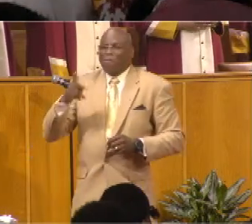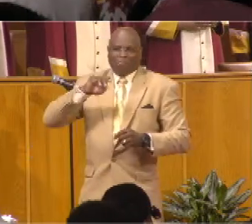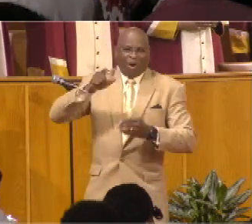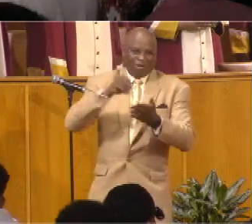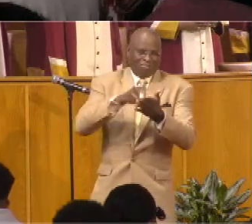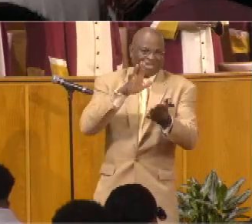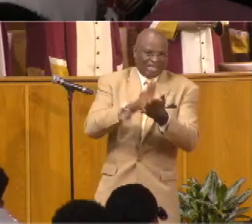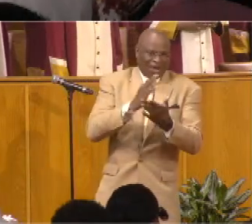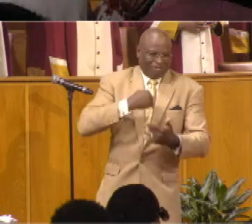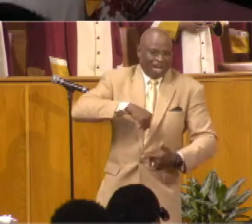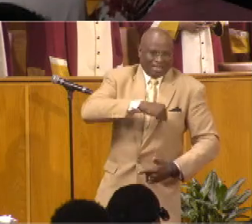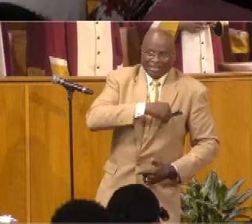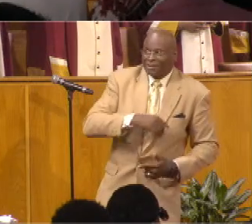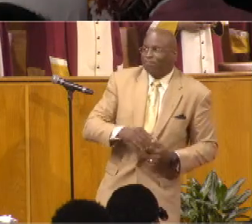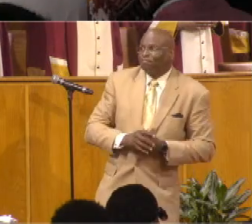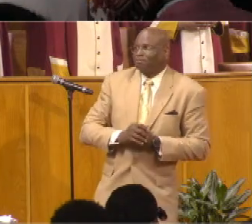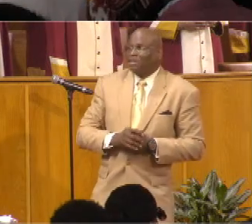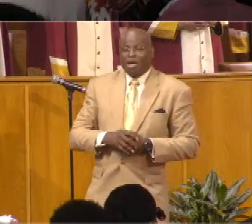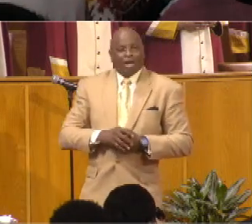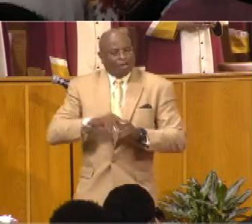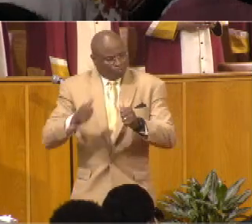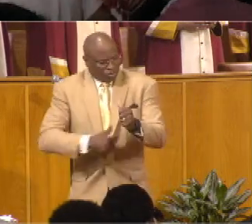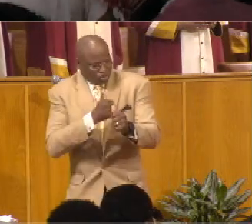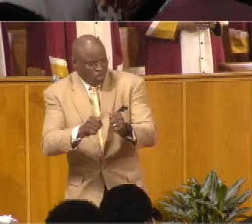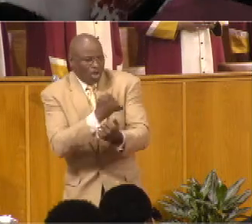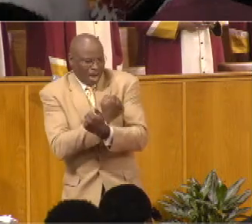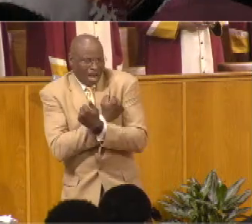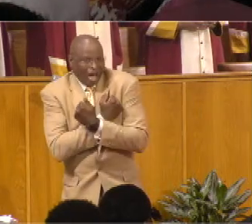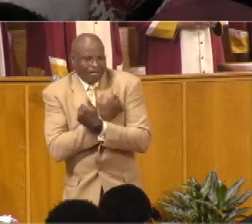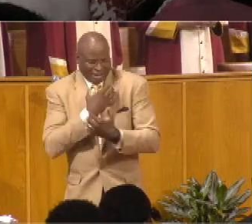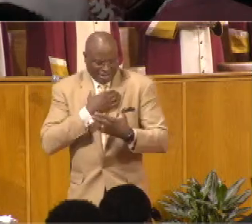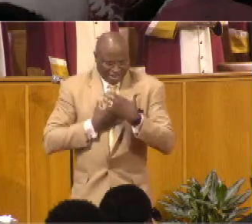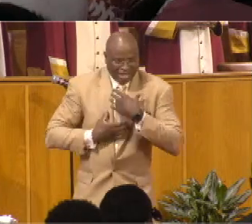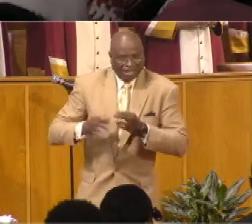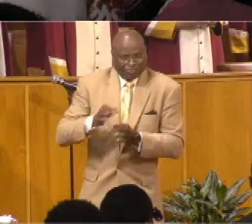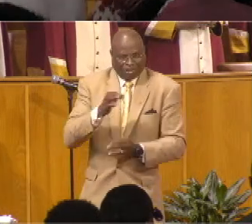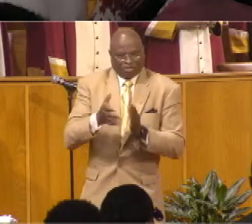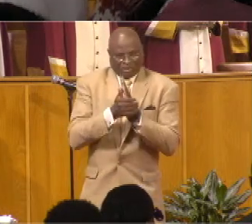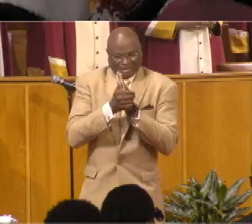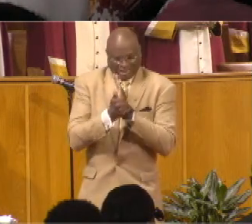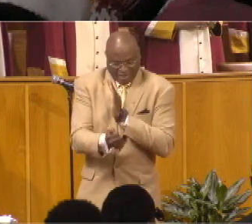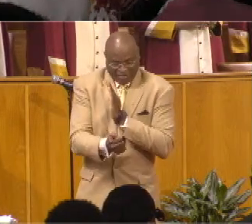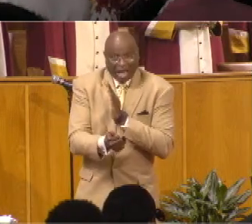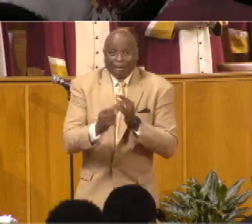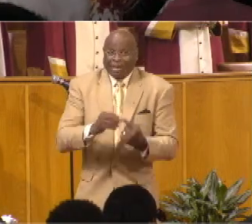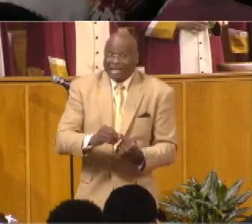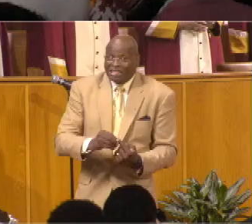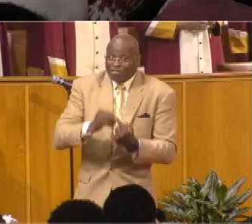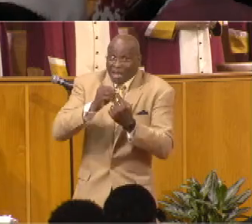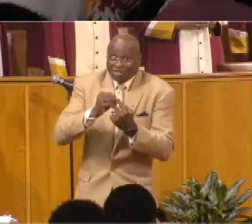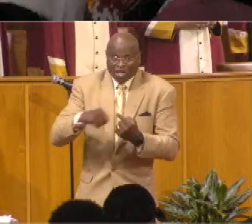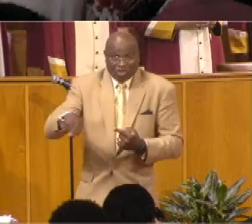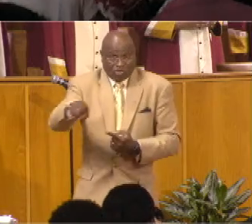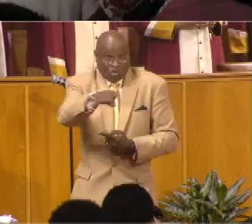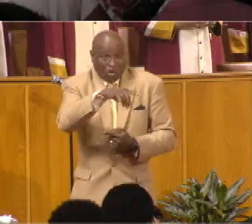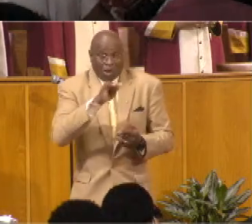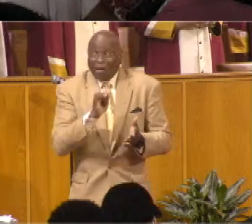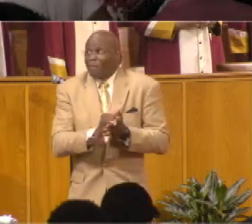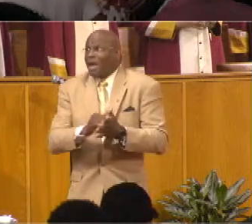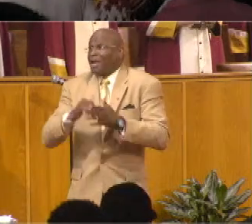writes to us. Pursue love and desire spiritual gifts, but especially that you might